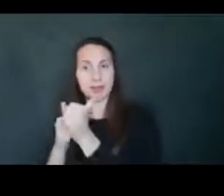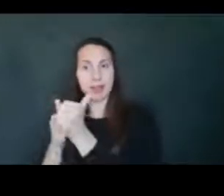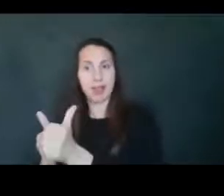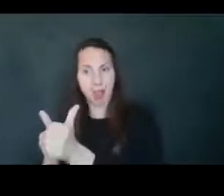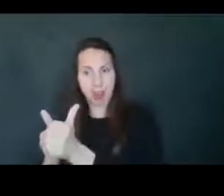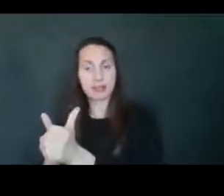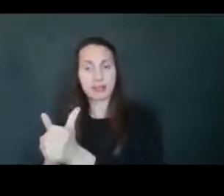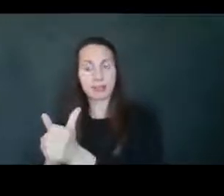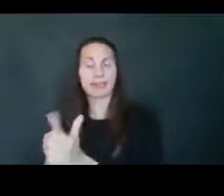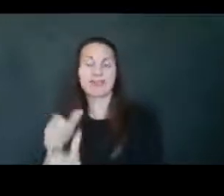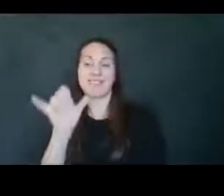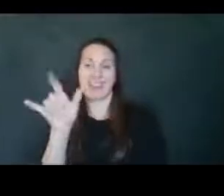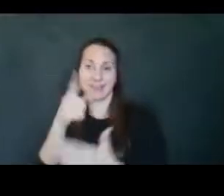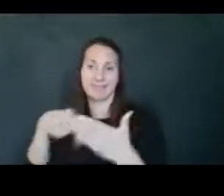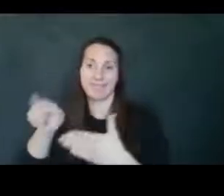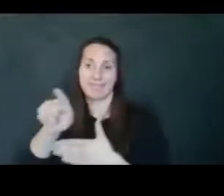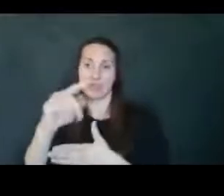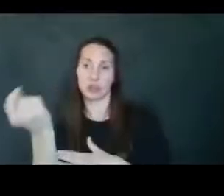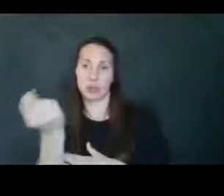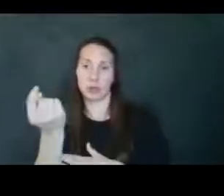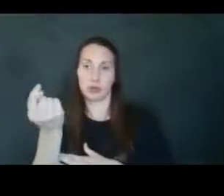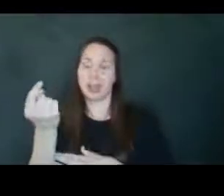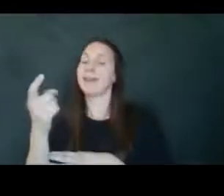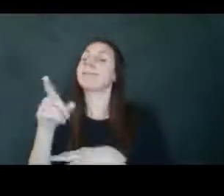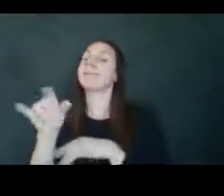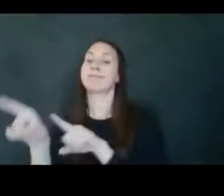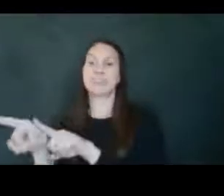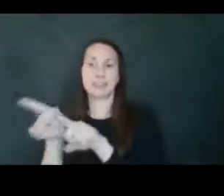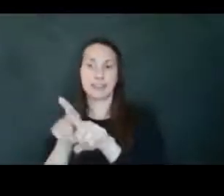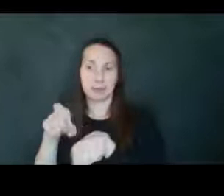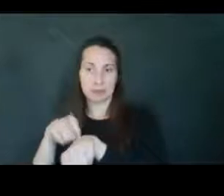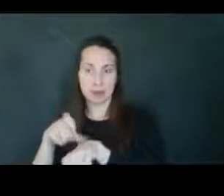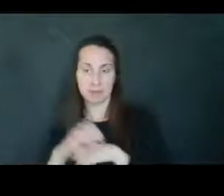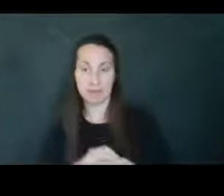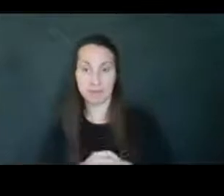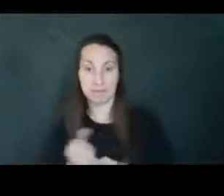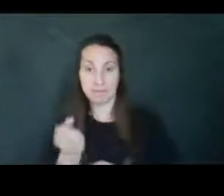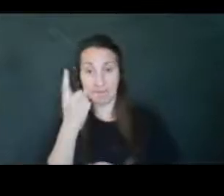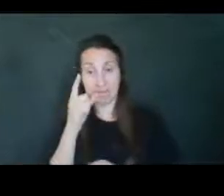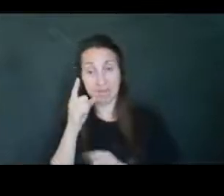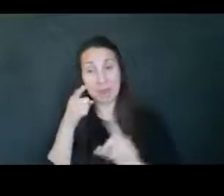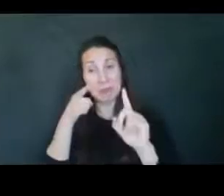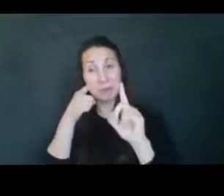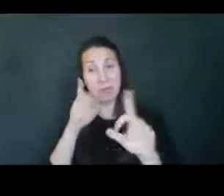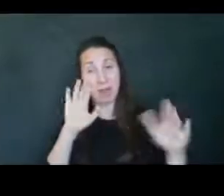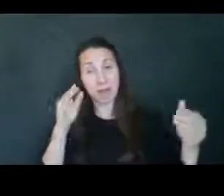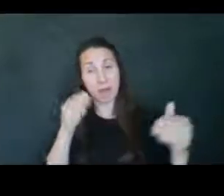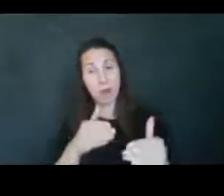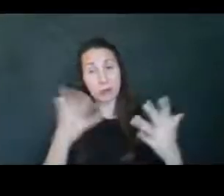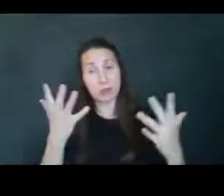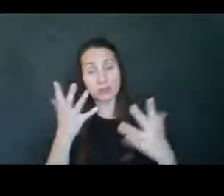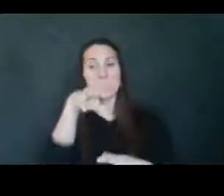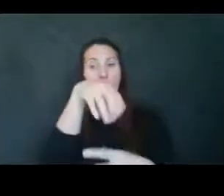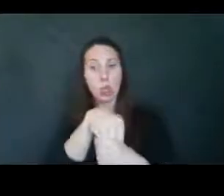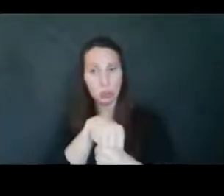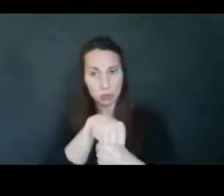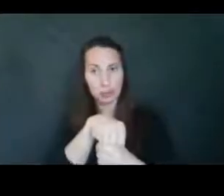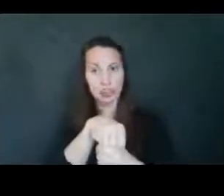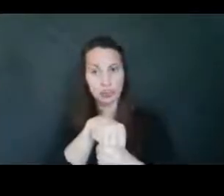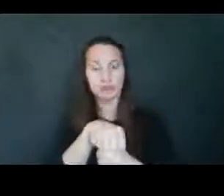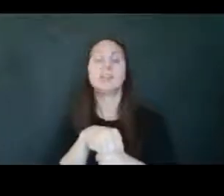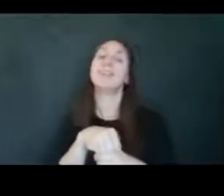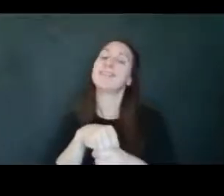is next Tuesday at the same time. While our main focus is on doing inclusion right, at some point